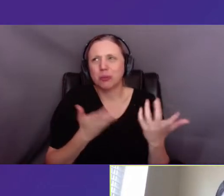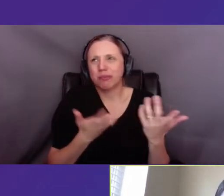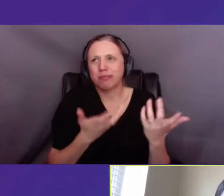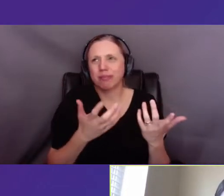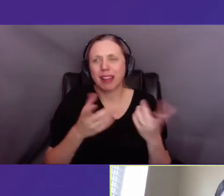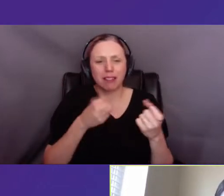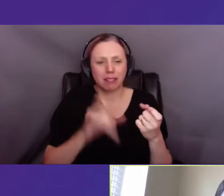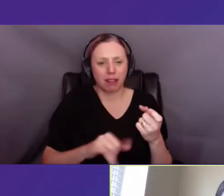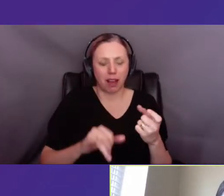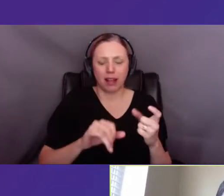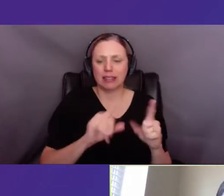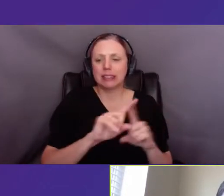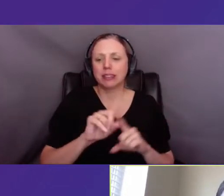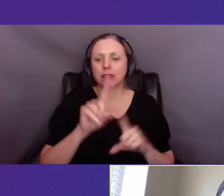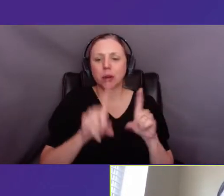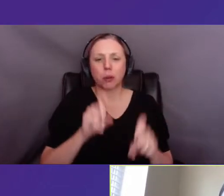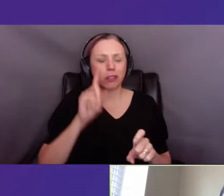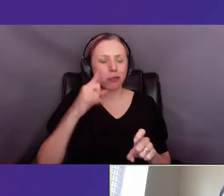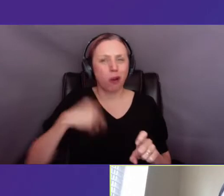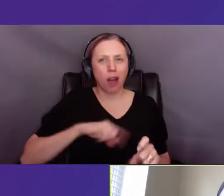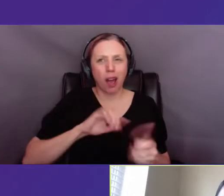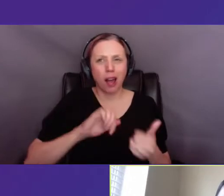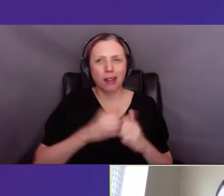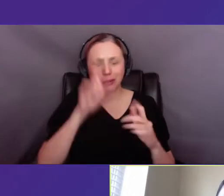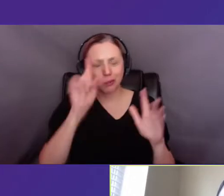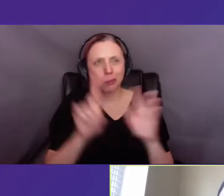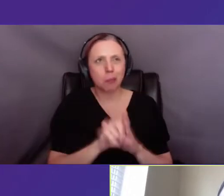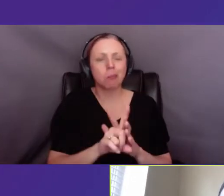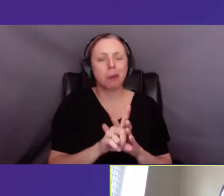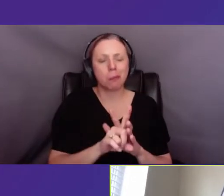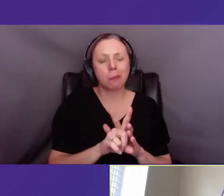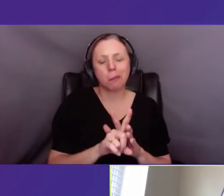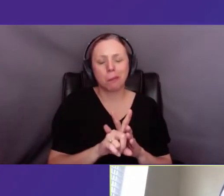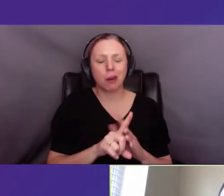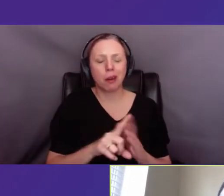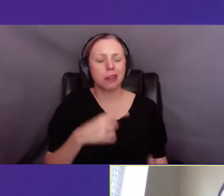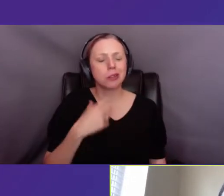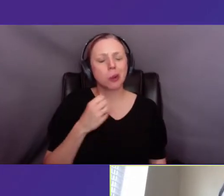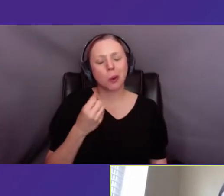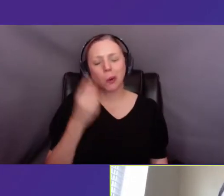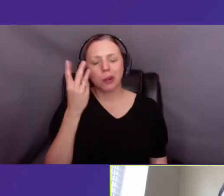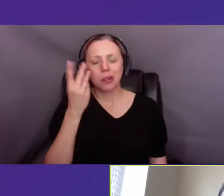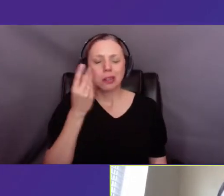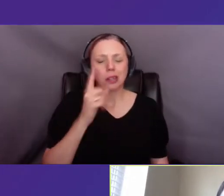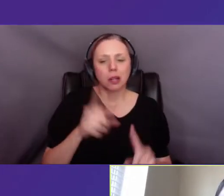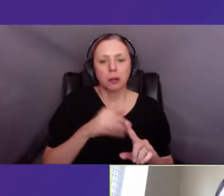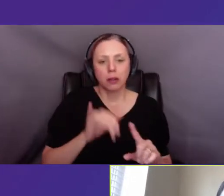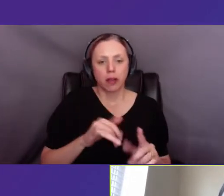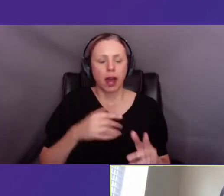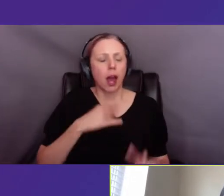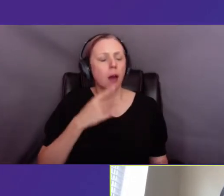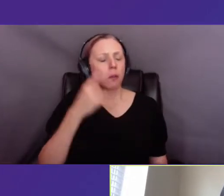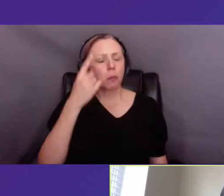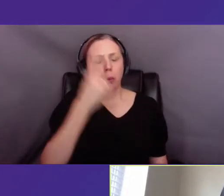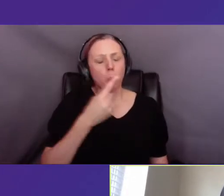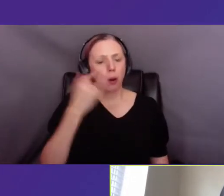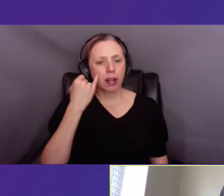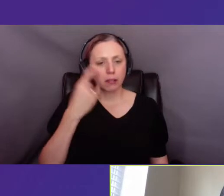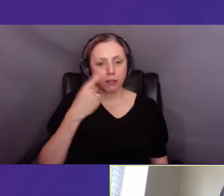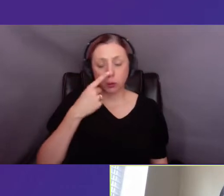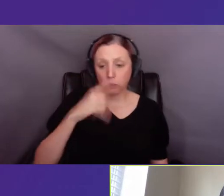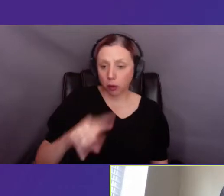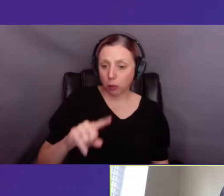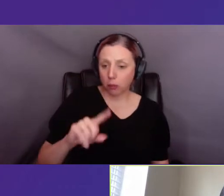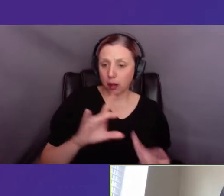And I wonder if you can speak to, you know, what was on your mind when you did bring that up in our last talk, you